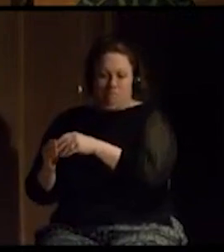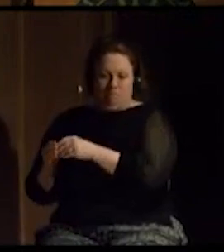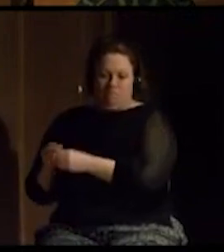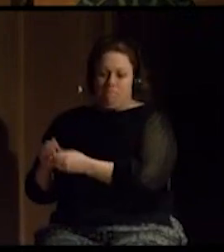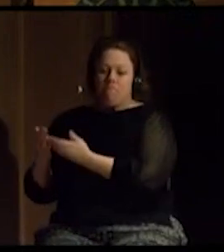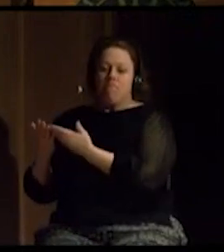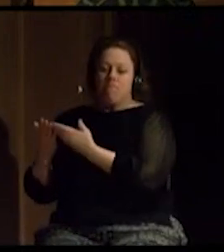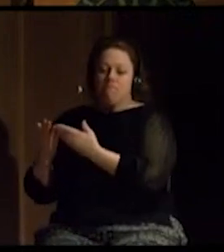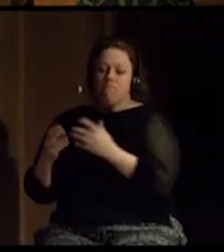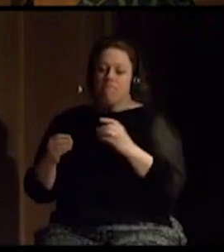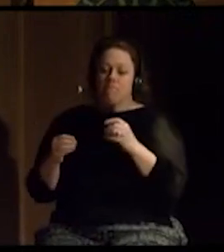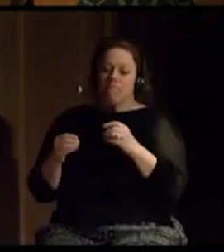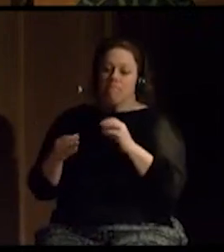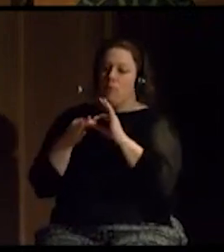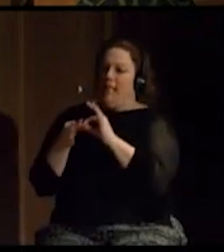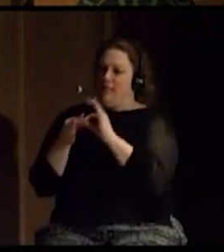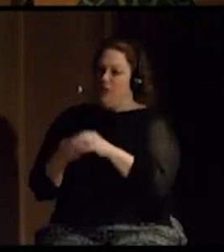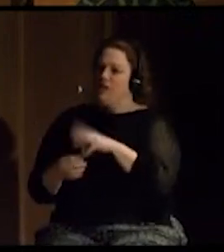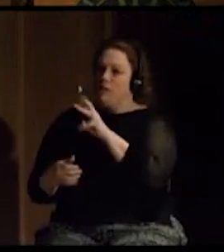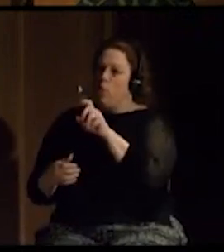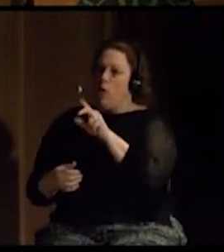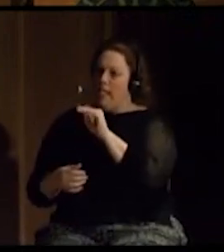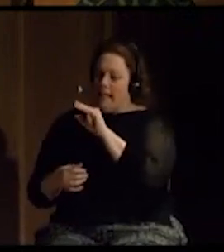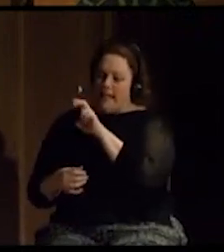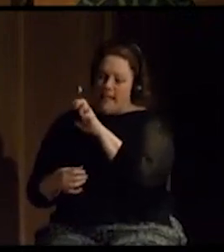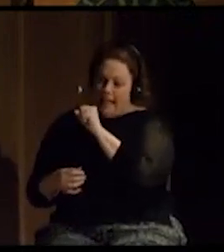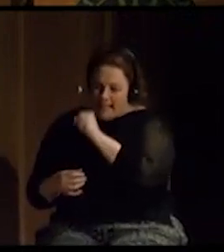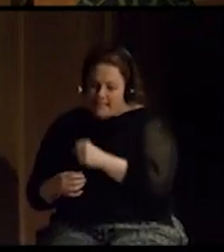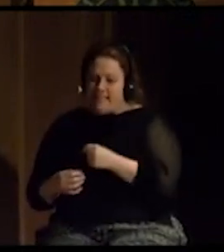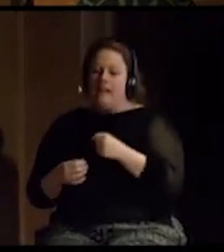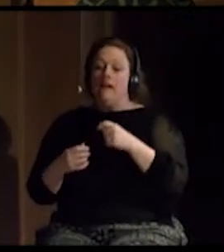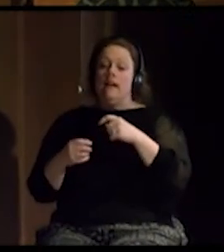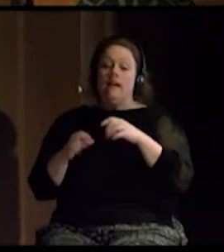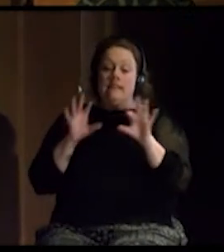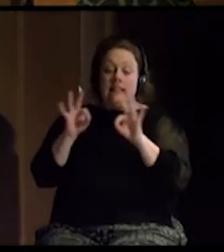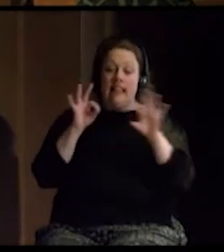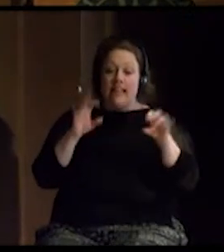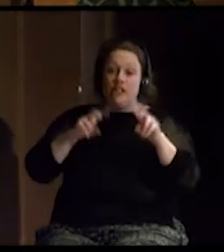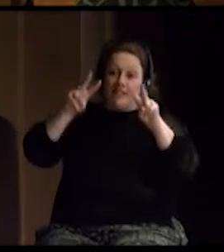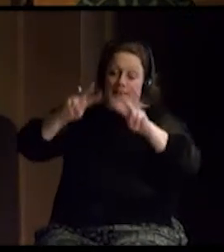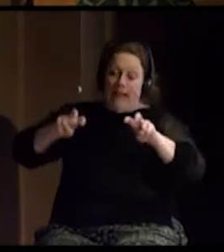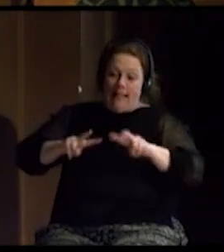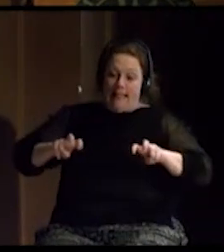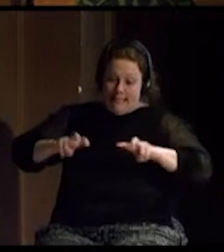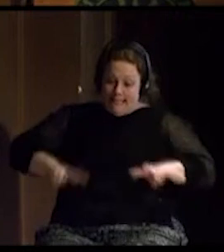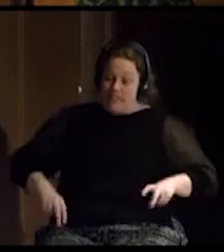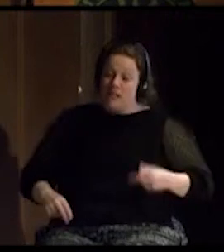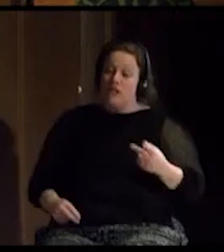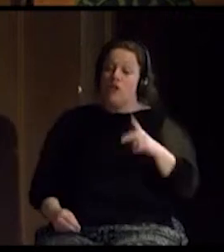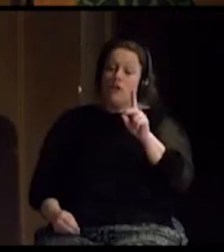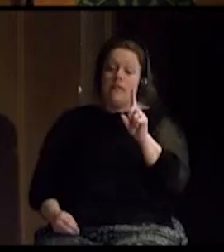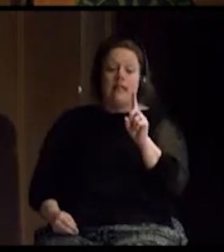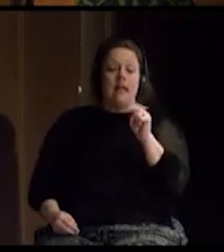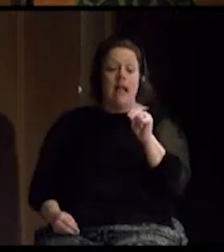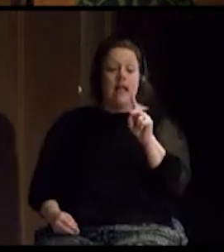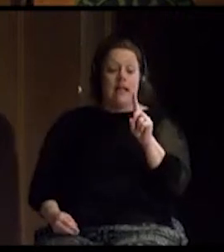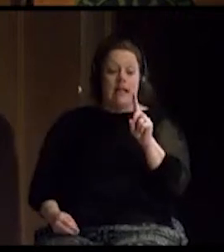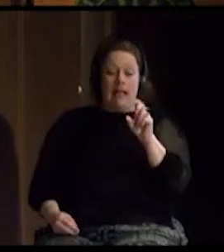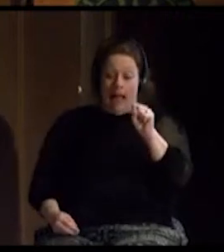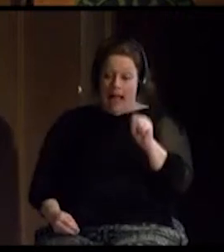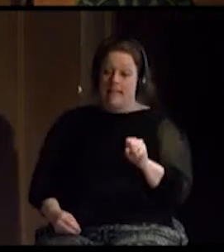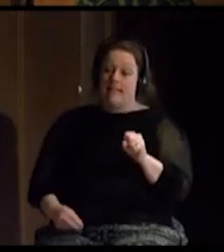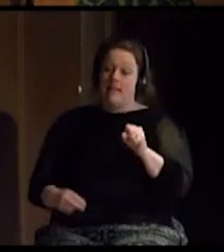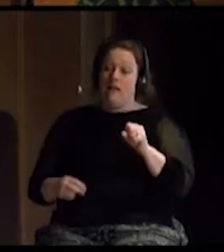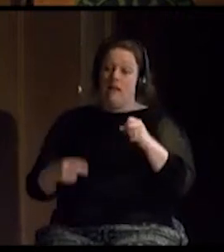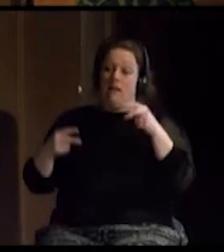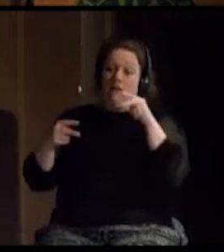DNDS ratios on mutton and had compared him to other dogs and canids. So the DNDS ratio that's higher than 1,